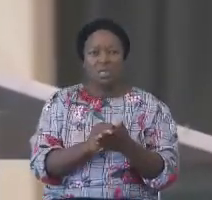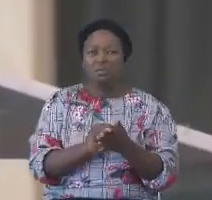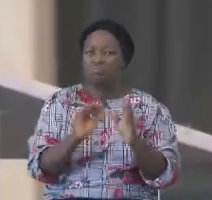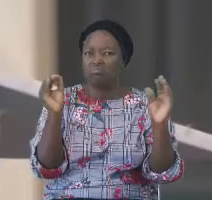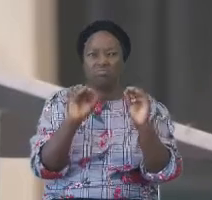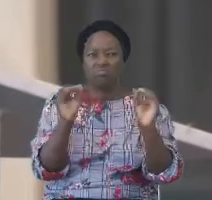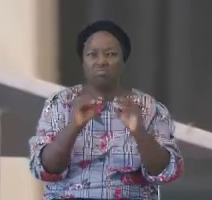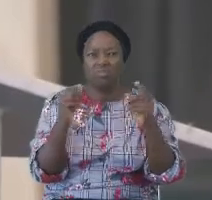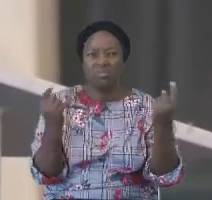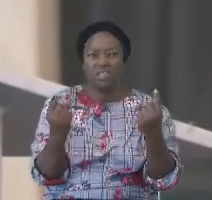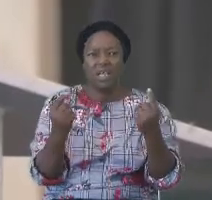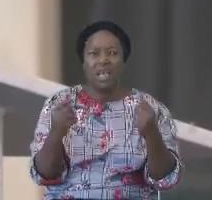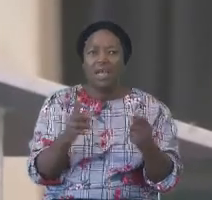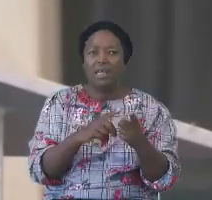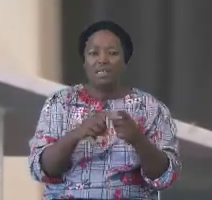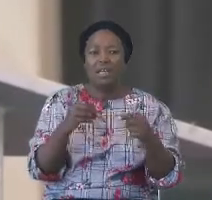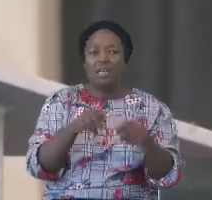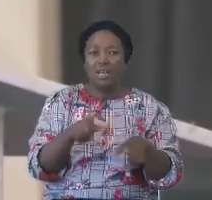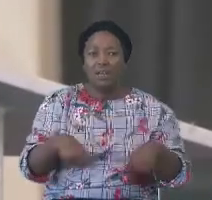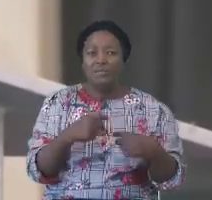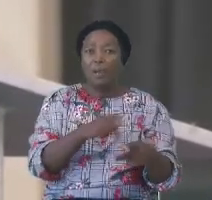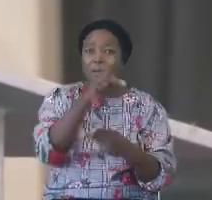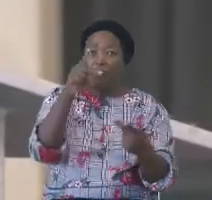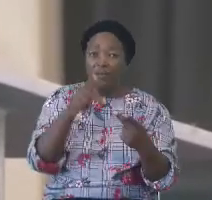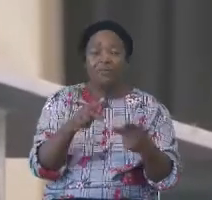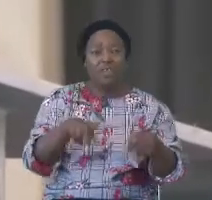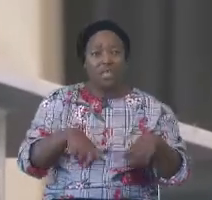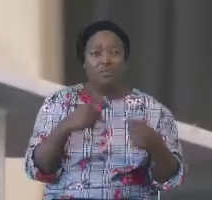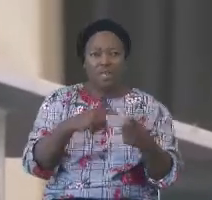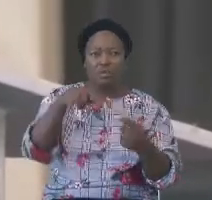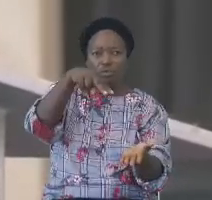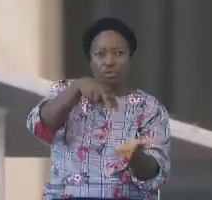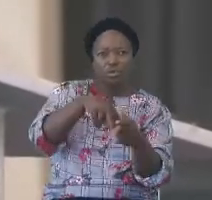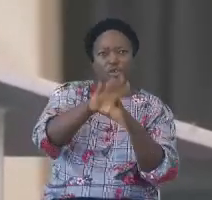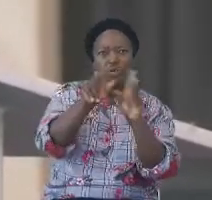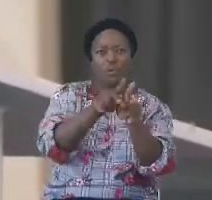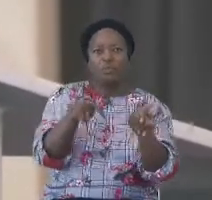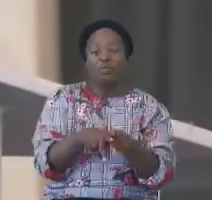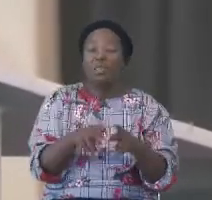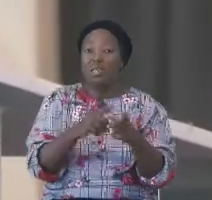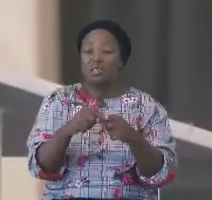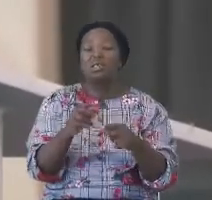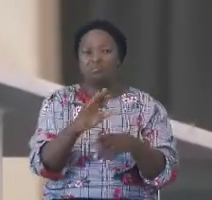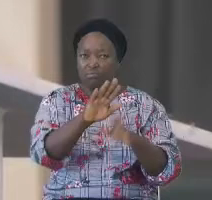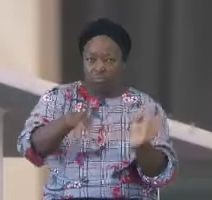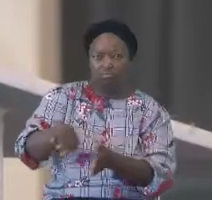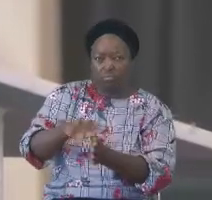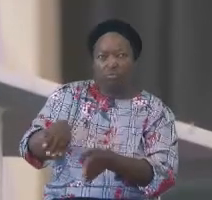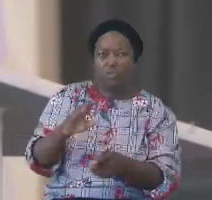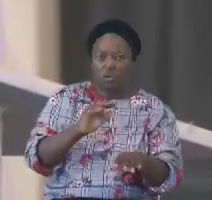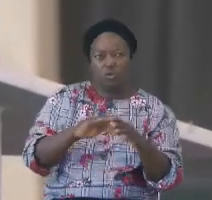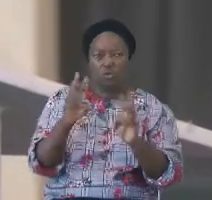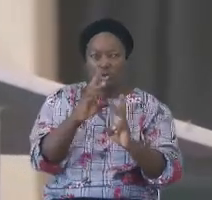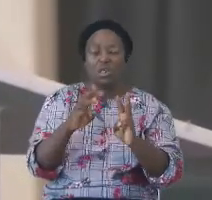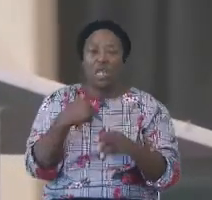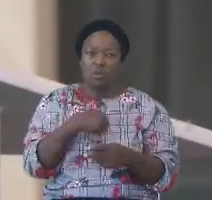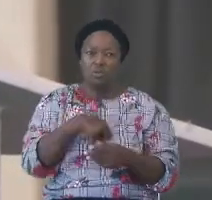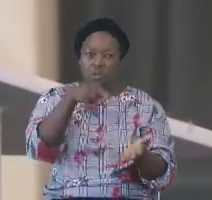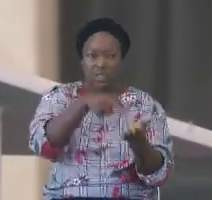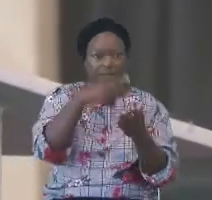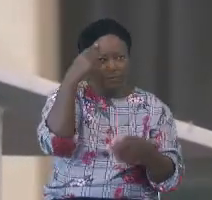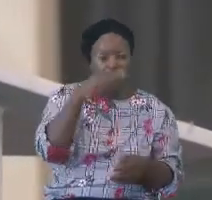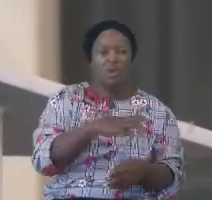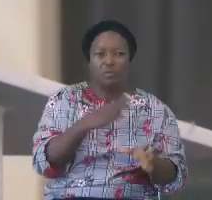christ the one that had no sin and lived the perfect life he stood in your place he